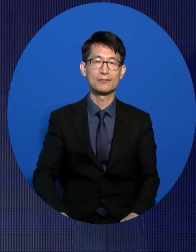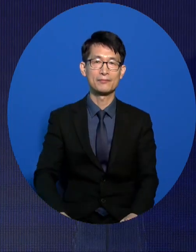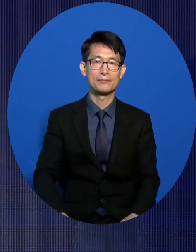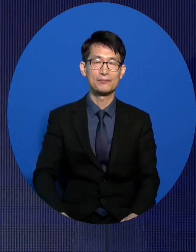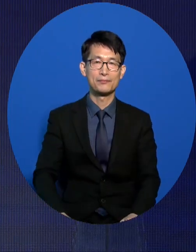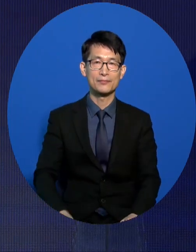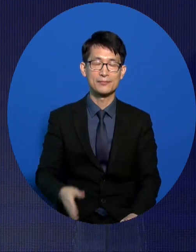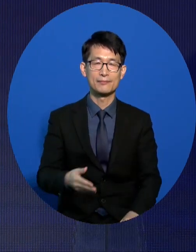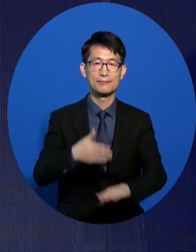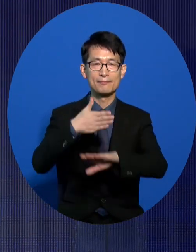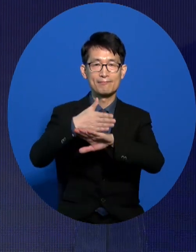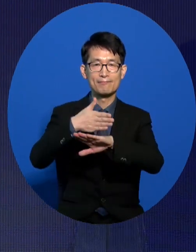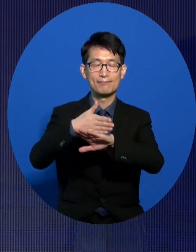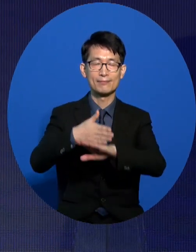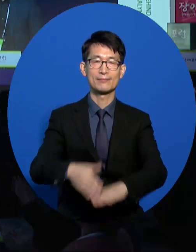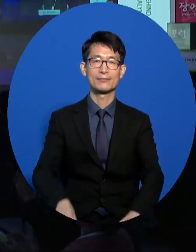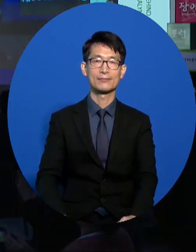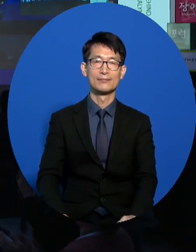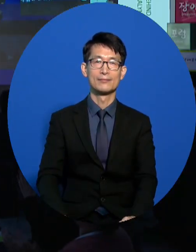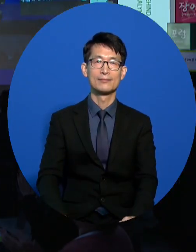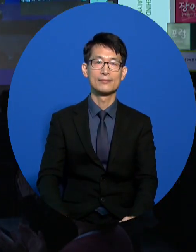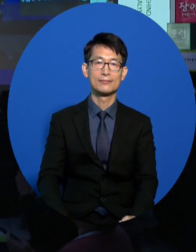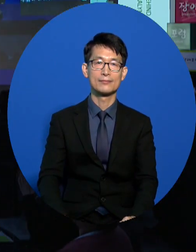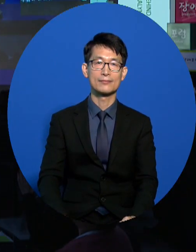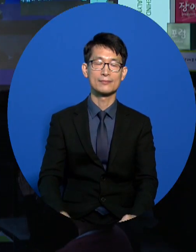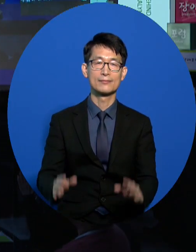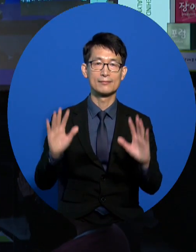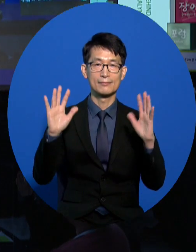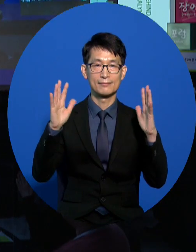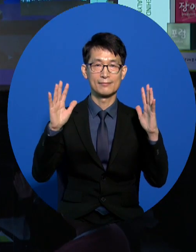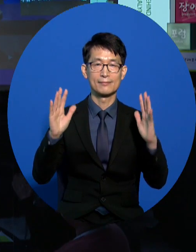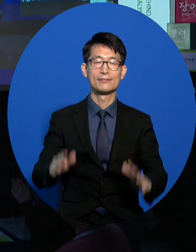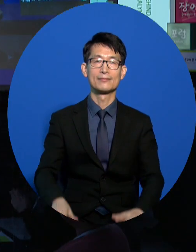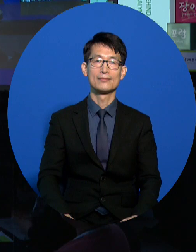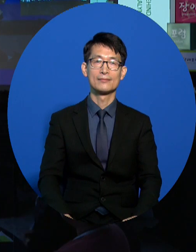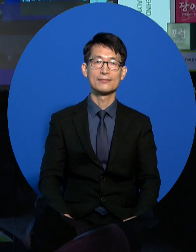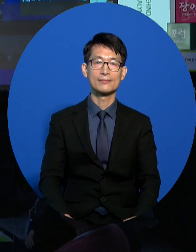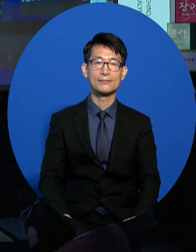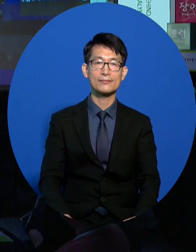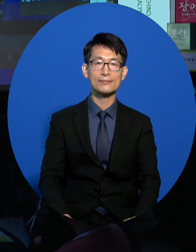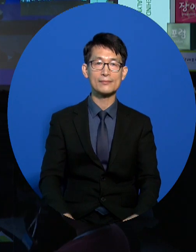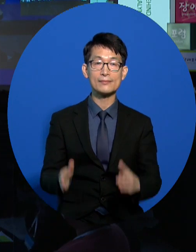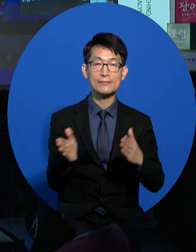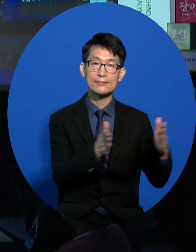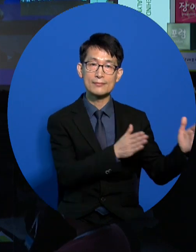there are employment opportunities for those with hearing disabilities. Thank you.